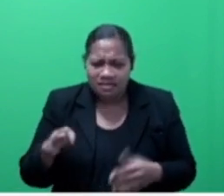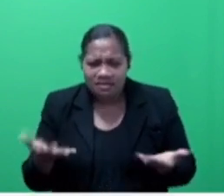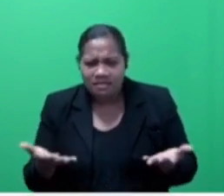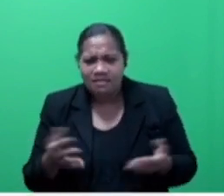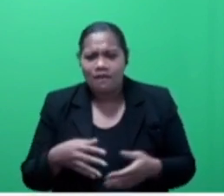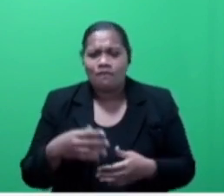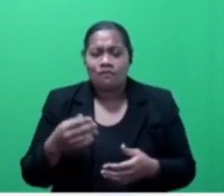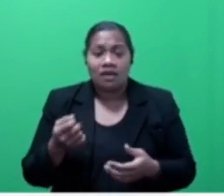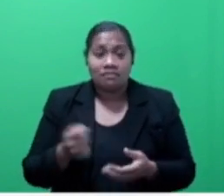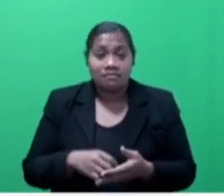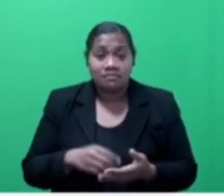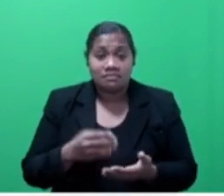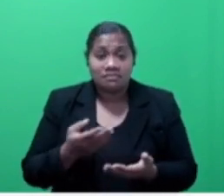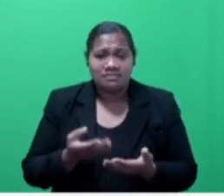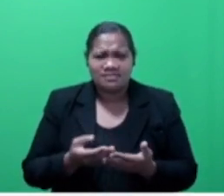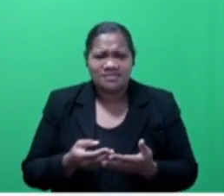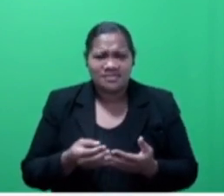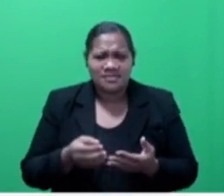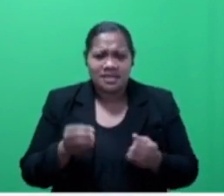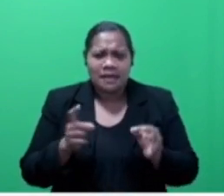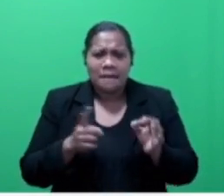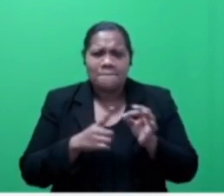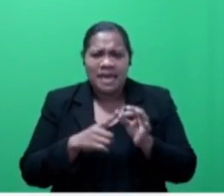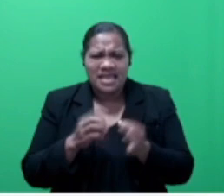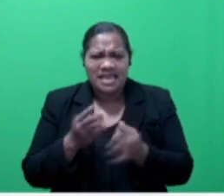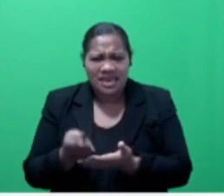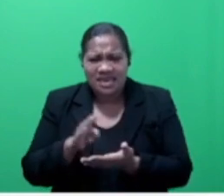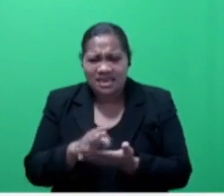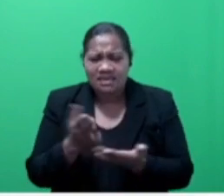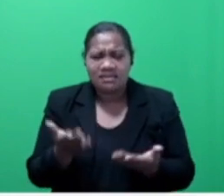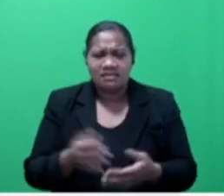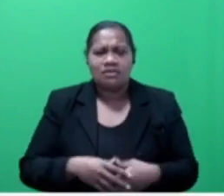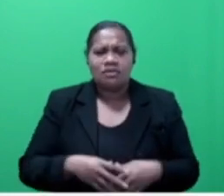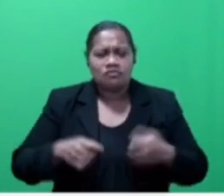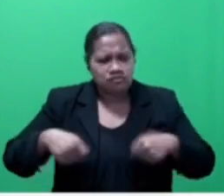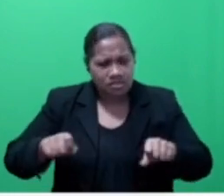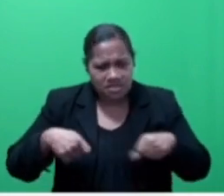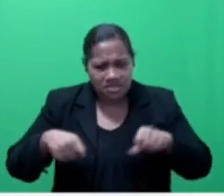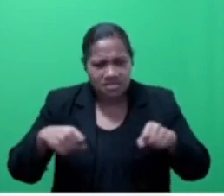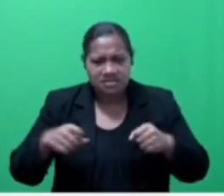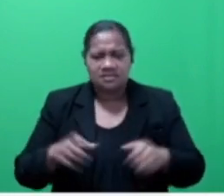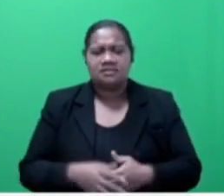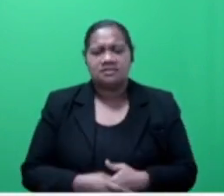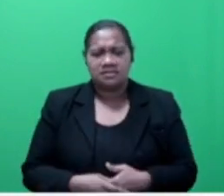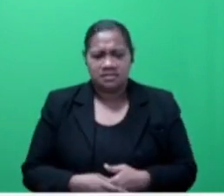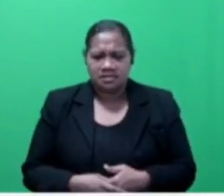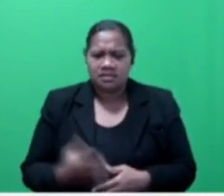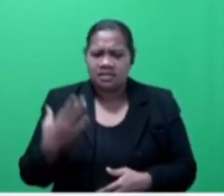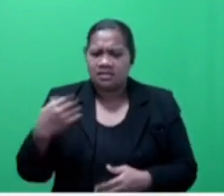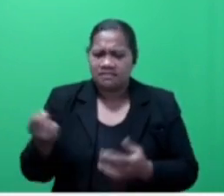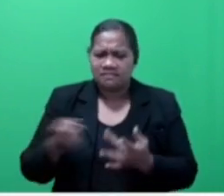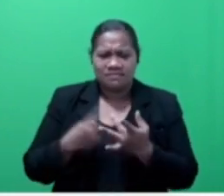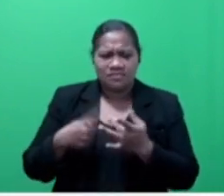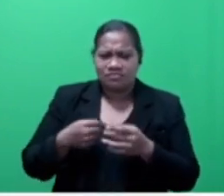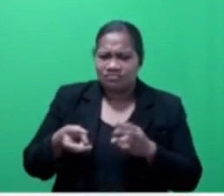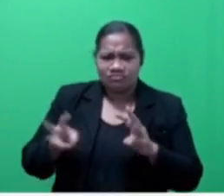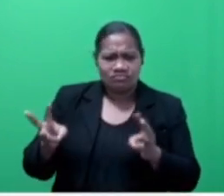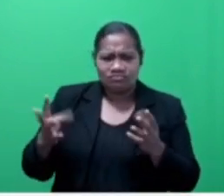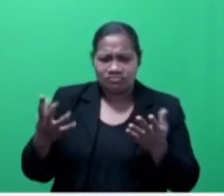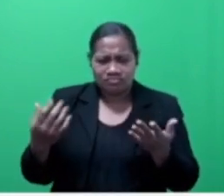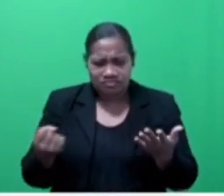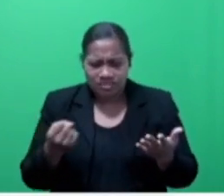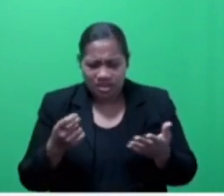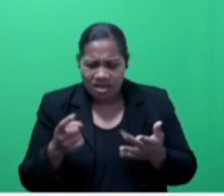Mr. Speaker, sir. We eat roti that's made out of flour. So there are alternatives to it. I mean, as I mentioned